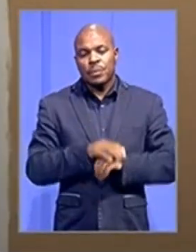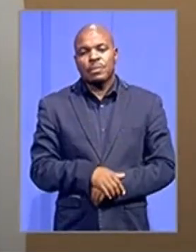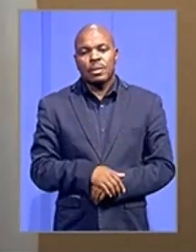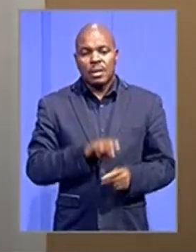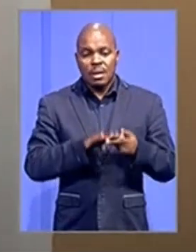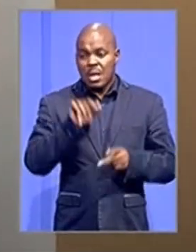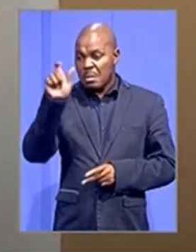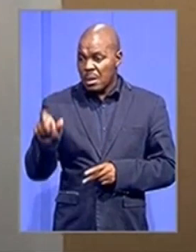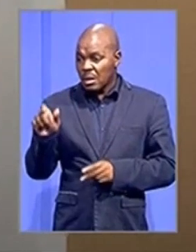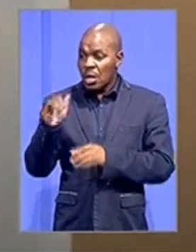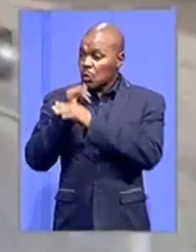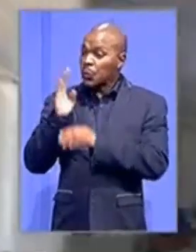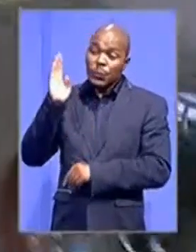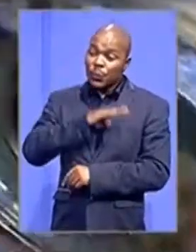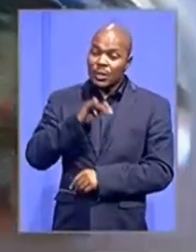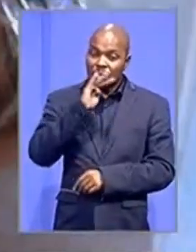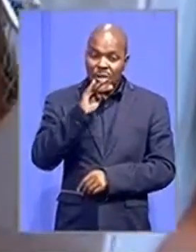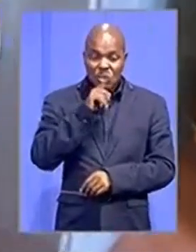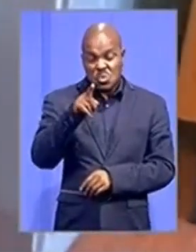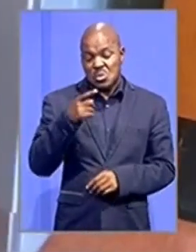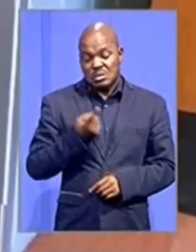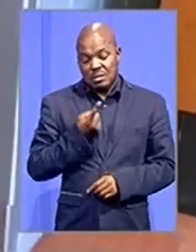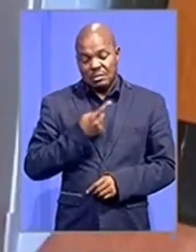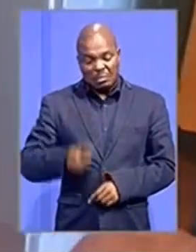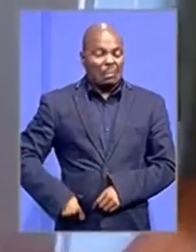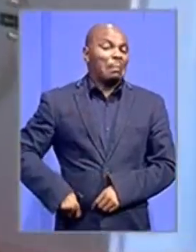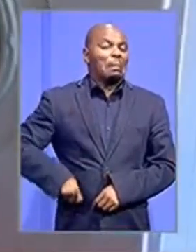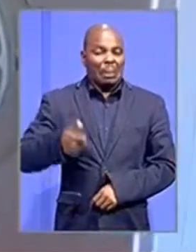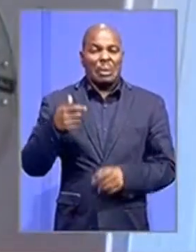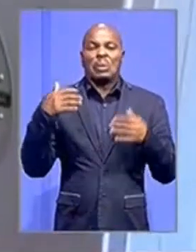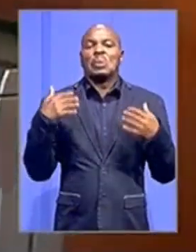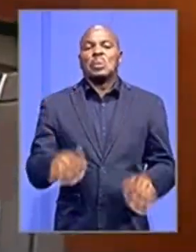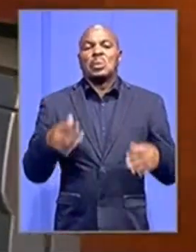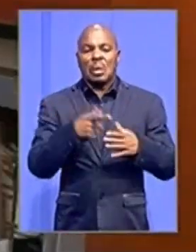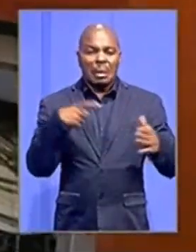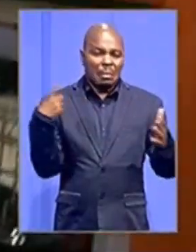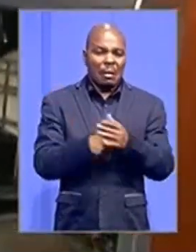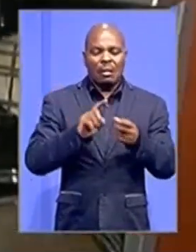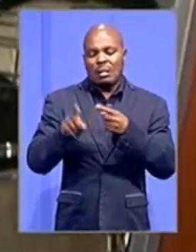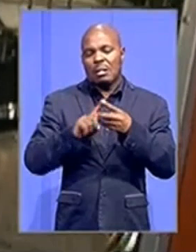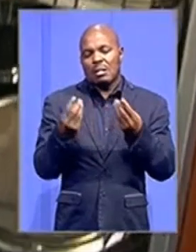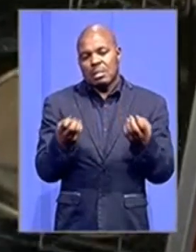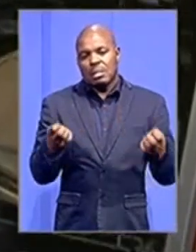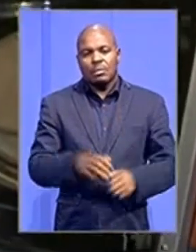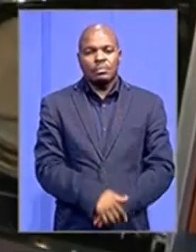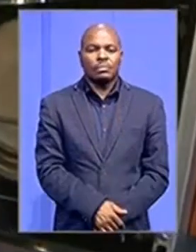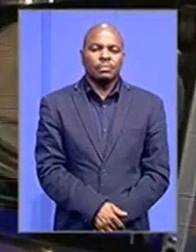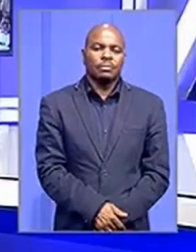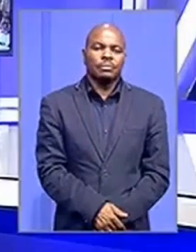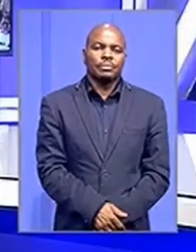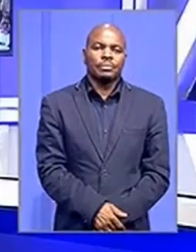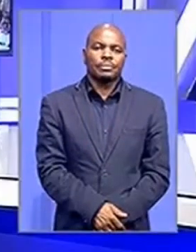sena le insurance gona o tla tshwanela ke go tloga a someletsa seatla ka potleng go kwagala go reka ditlabakelo tse diswa